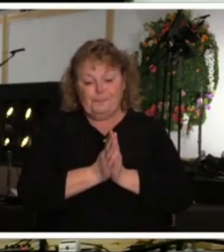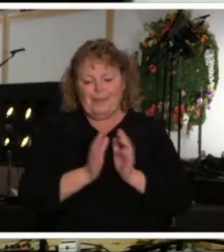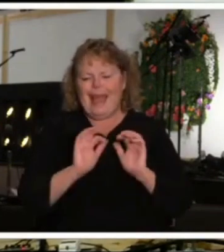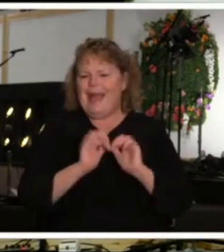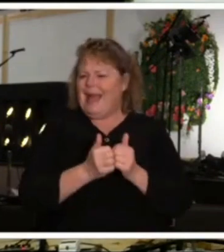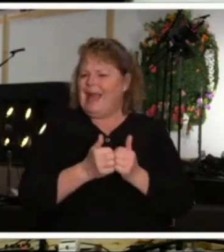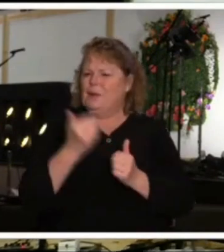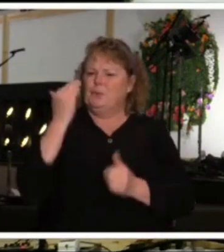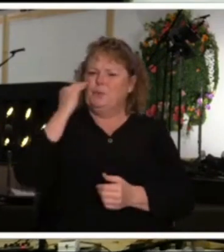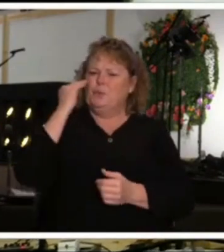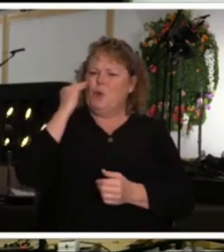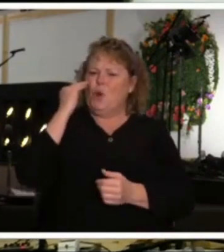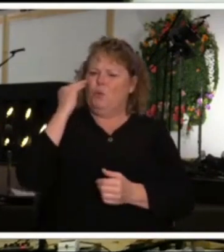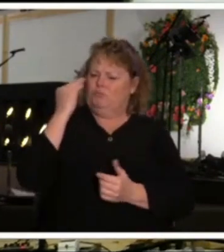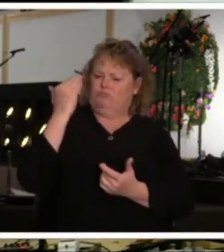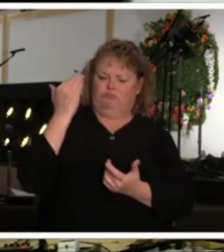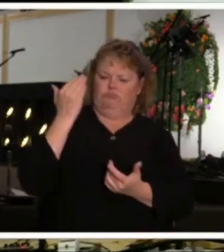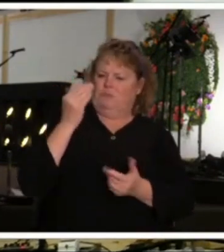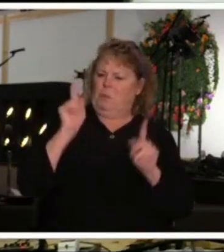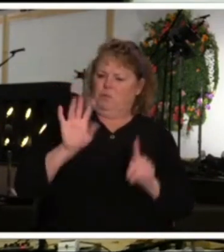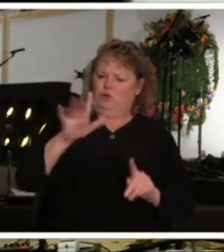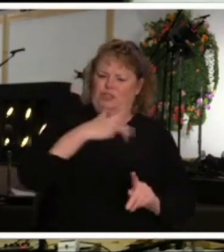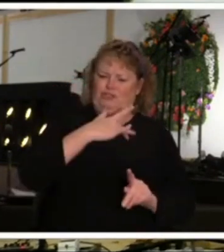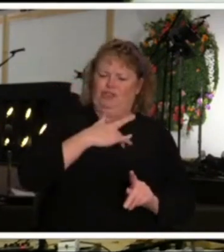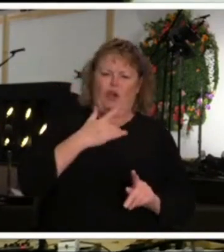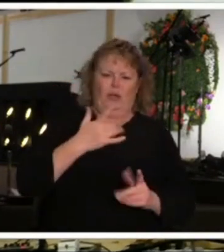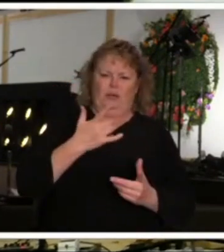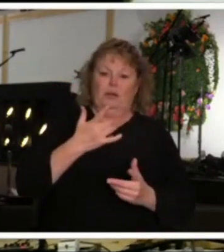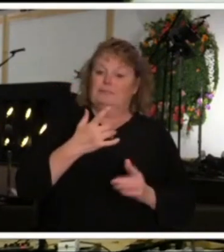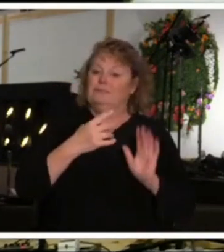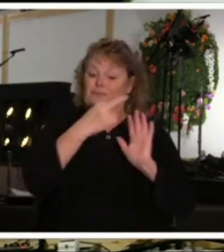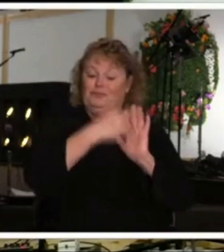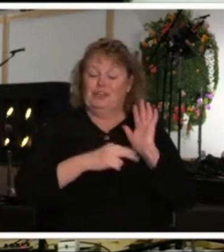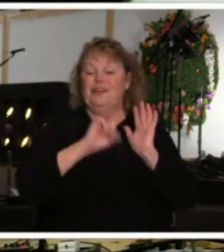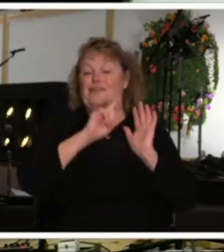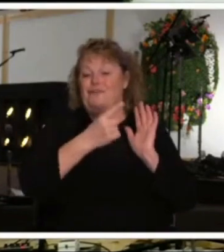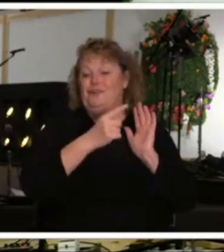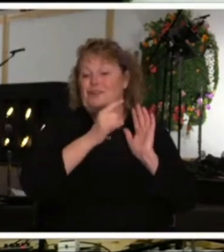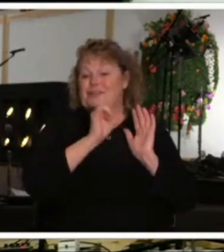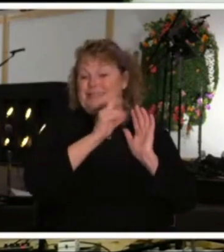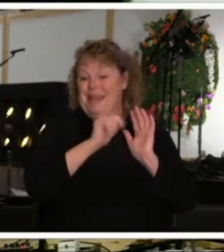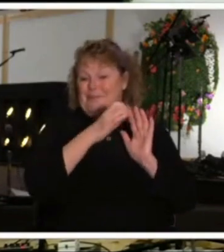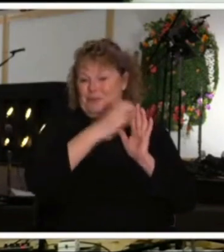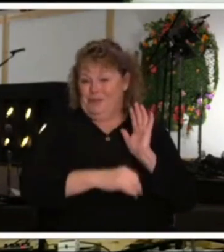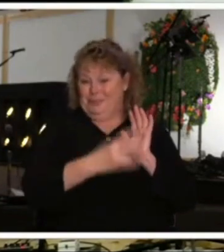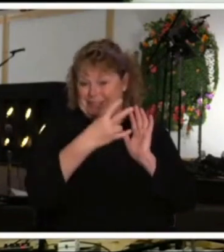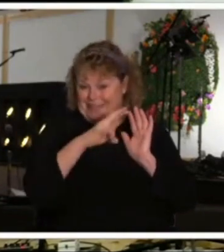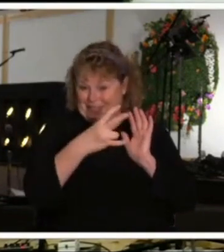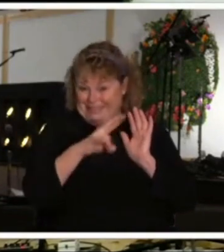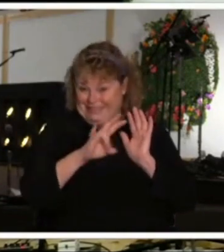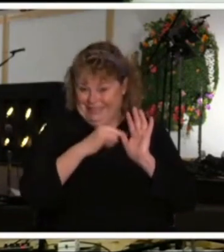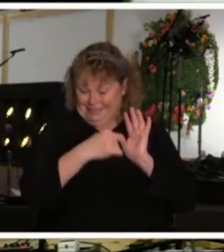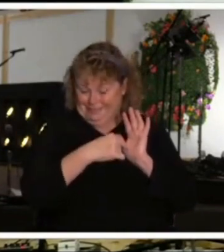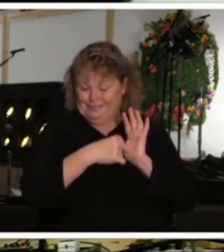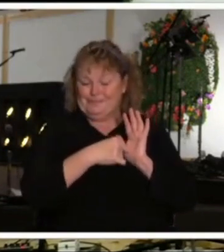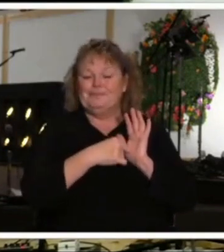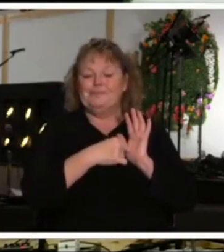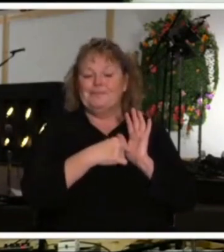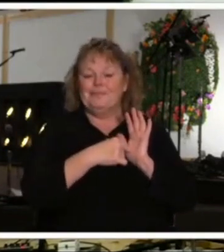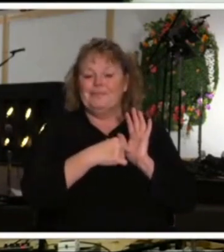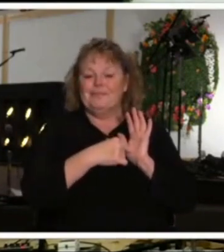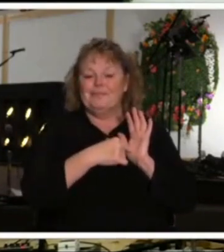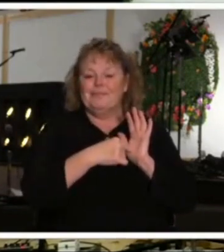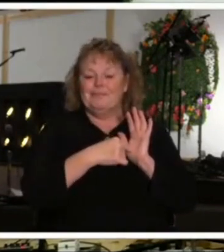know what's in someone's heart? We'll look in 1 Samuel chapter 17. We can see it here. The